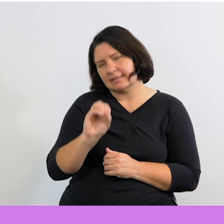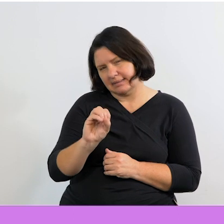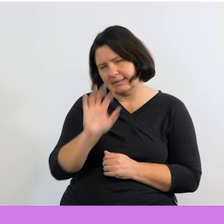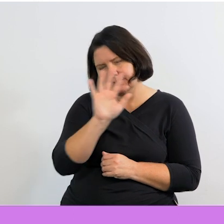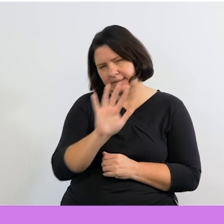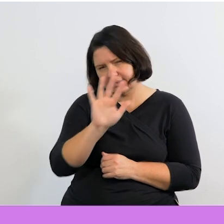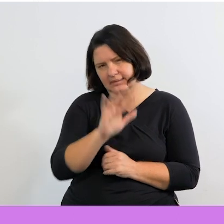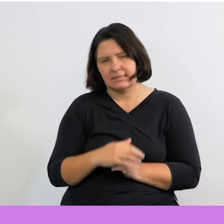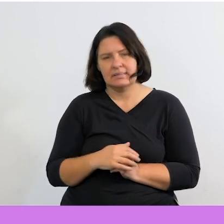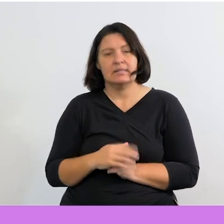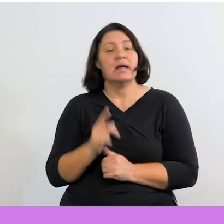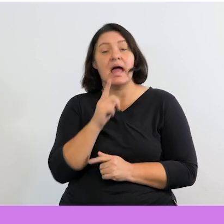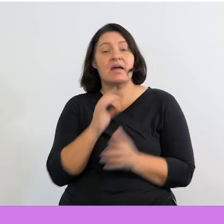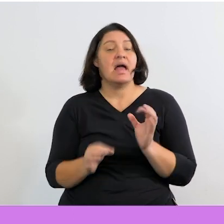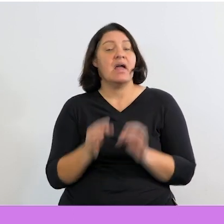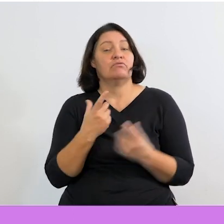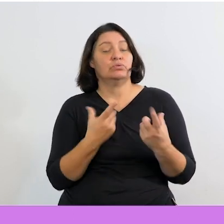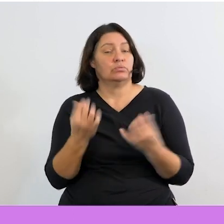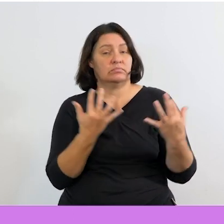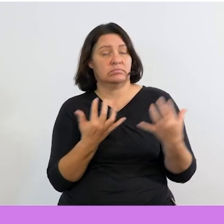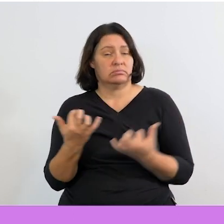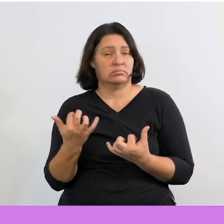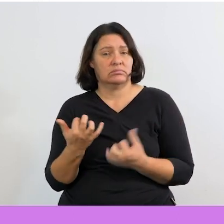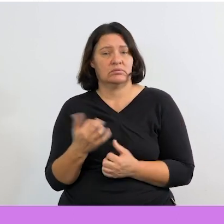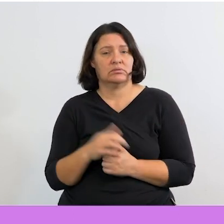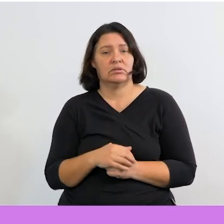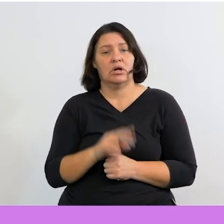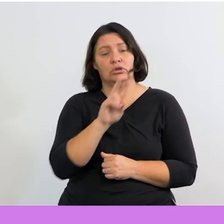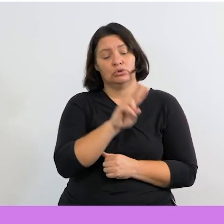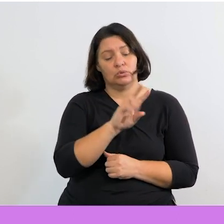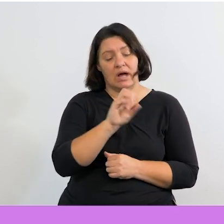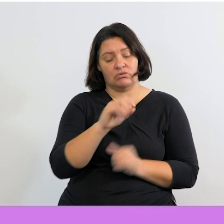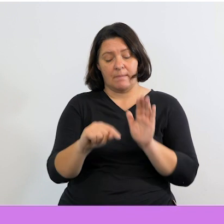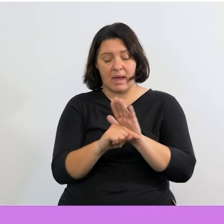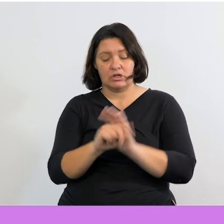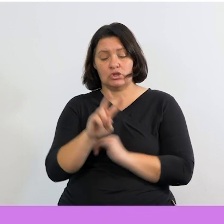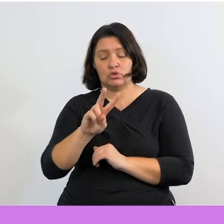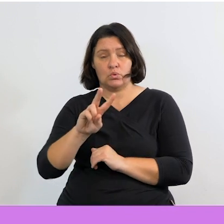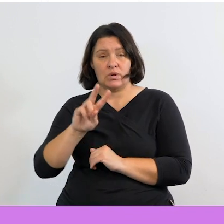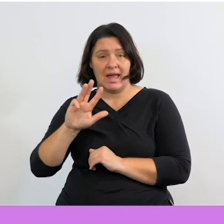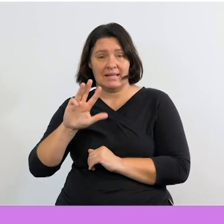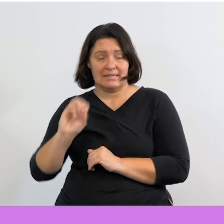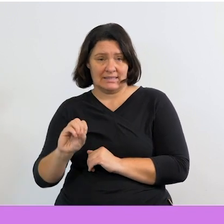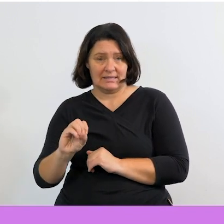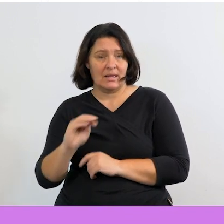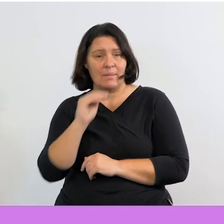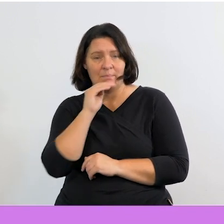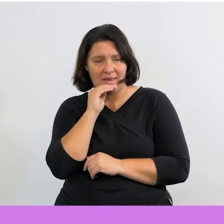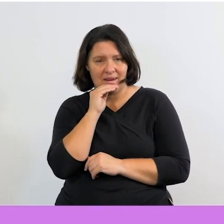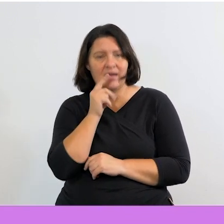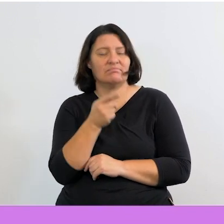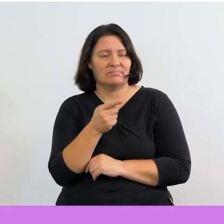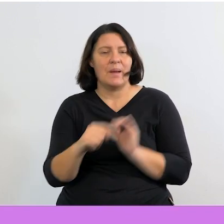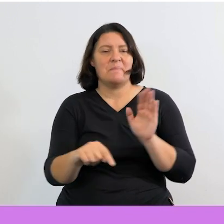290 rand. Okay? So therefore, if I do this calculation, 200 minus 290, so you can